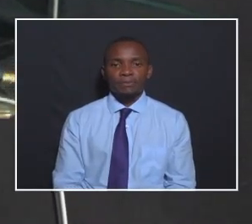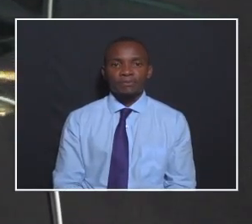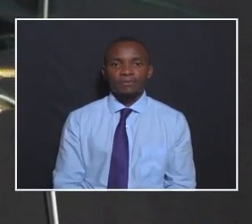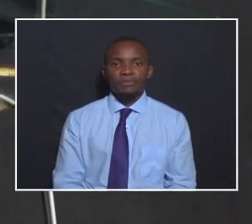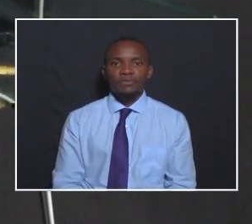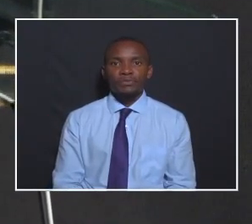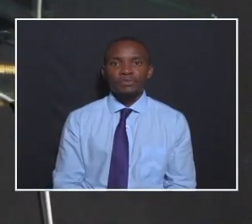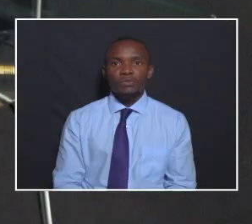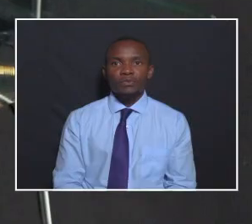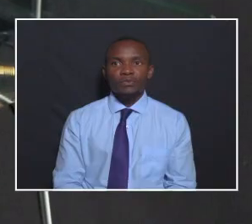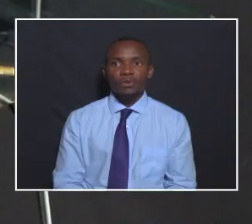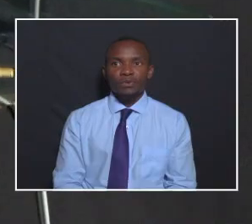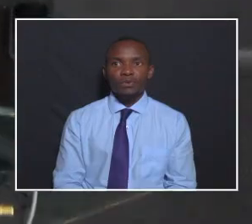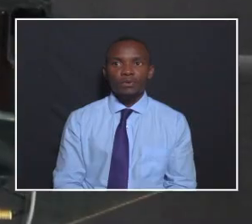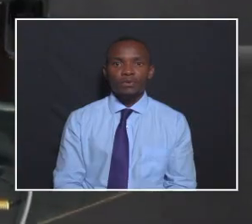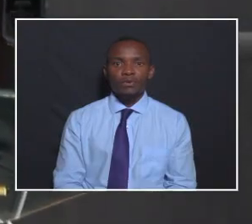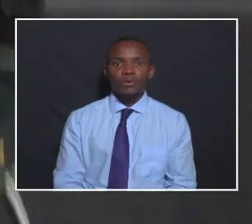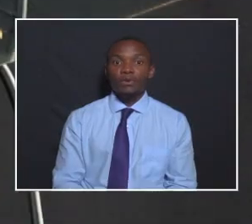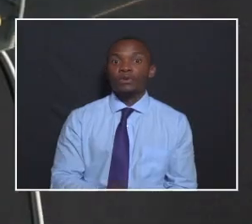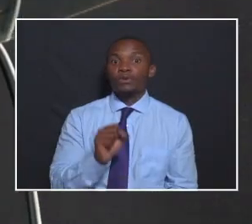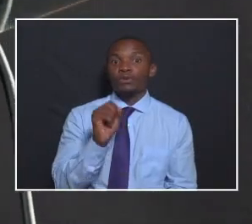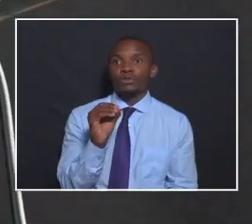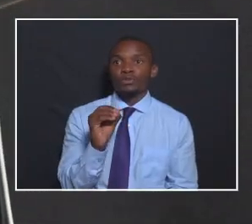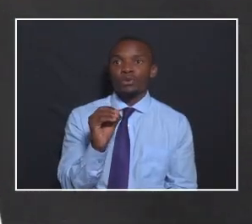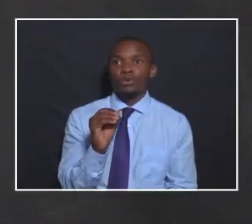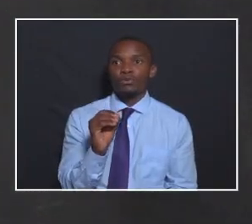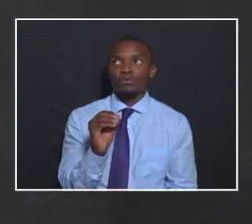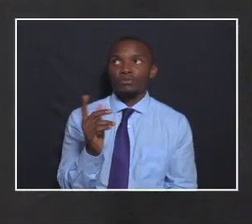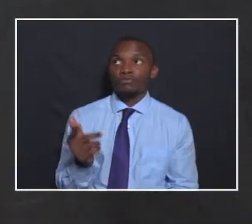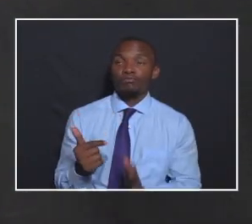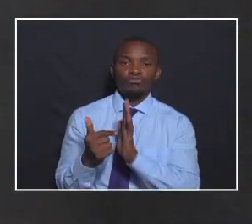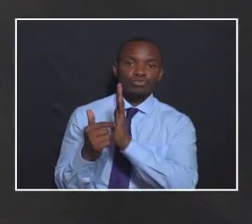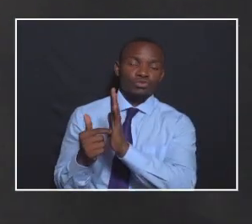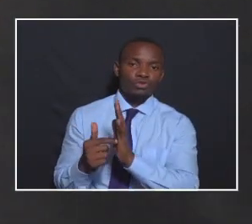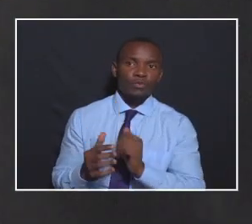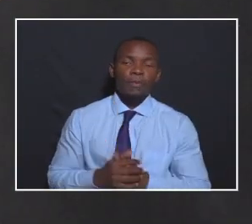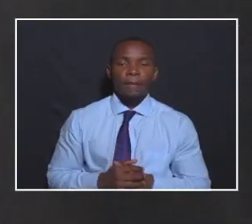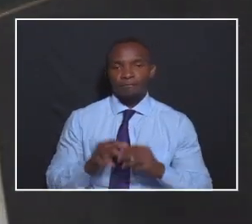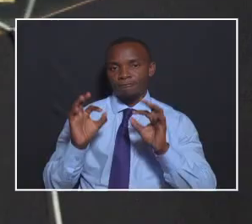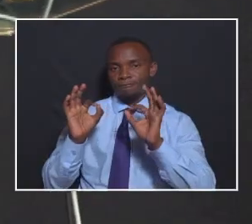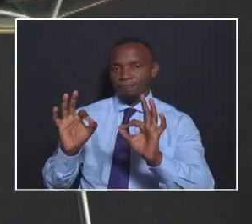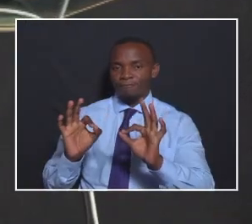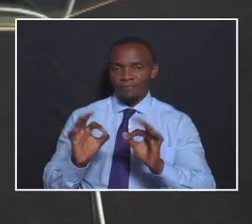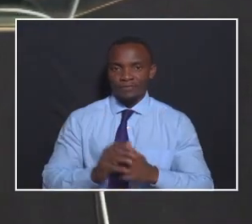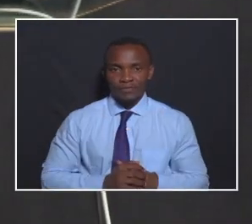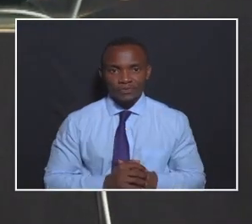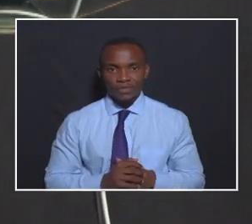just a brief run through. If you can put my slide up, great.